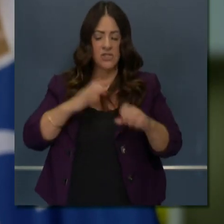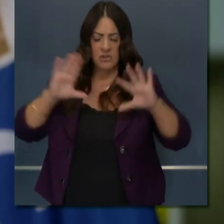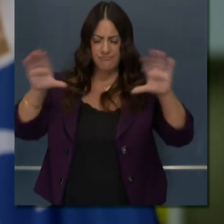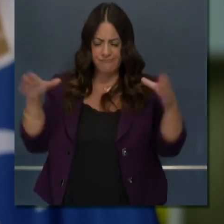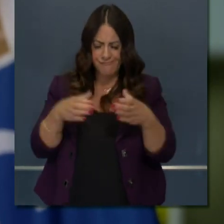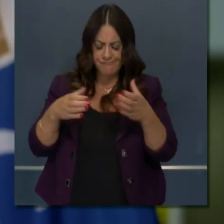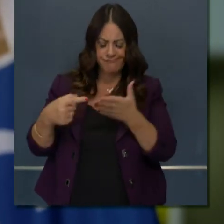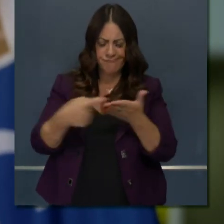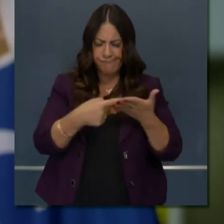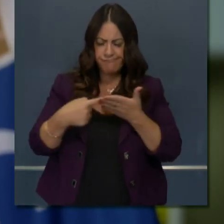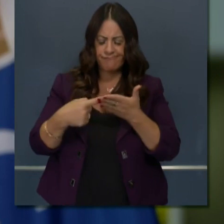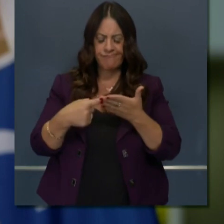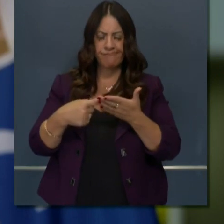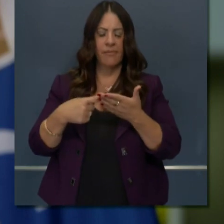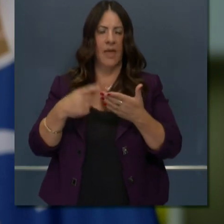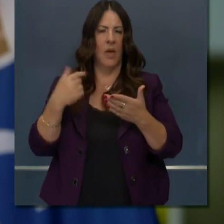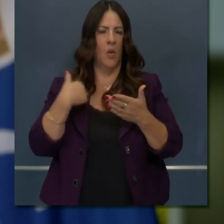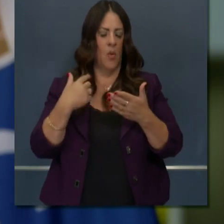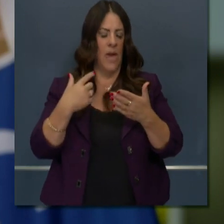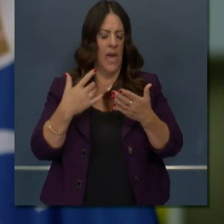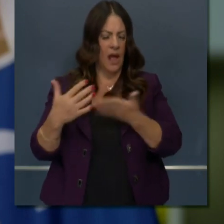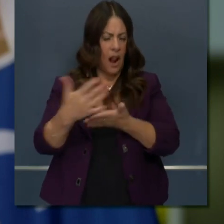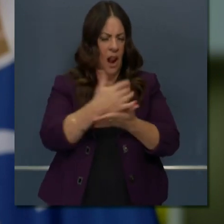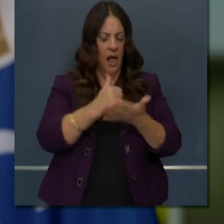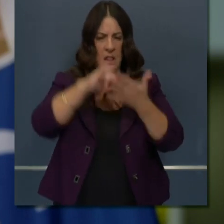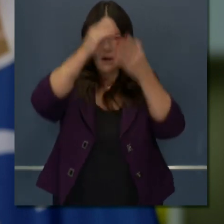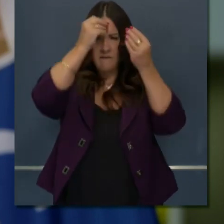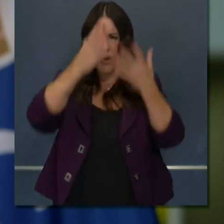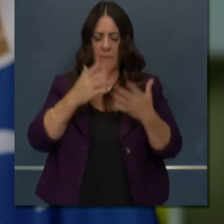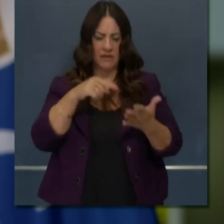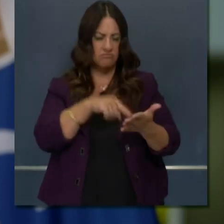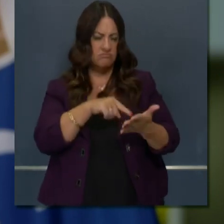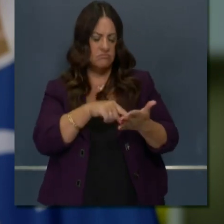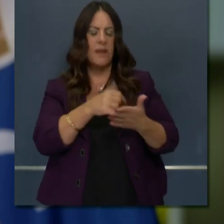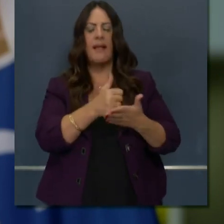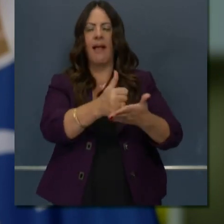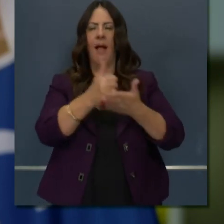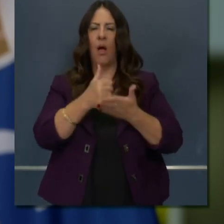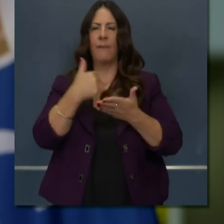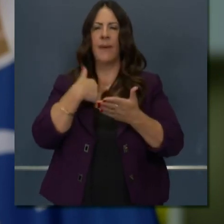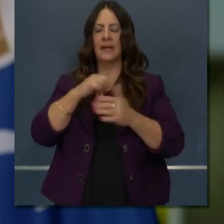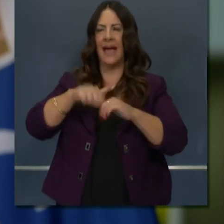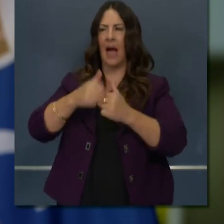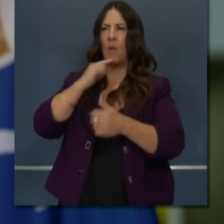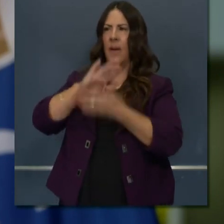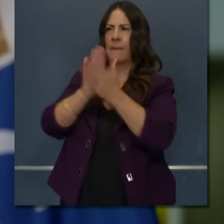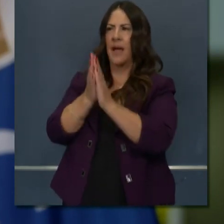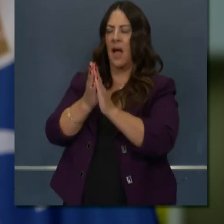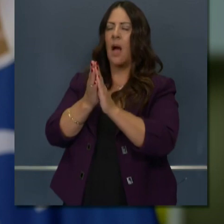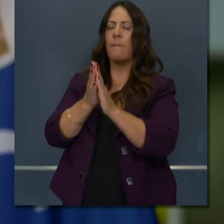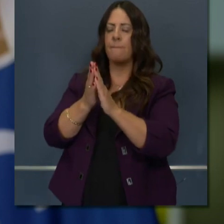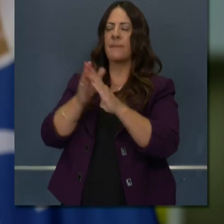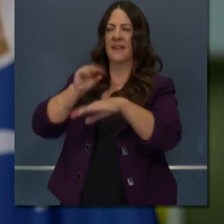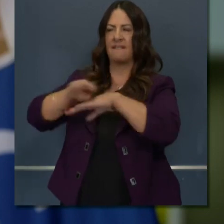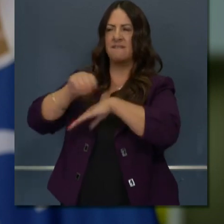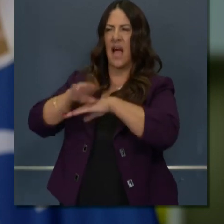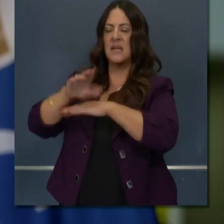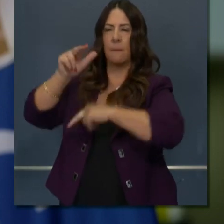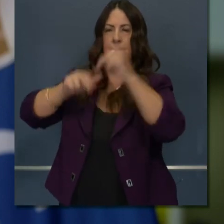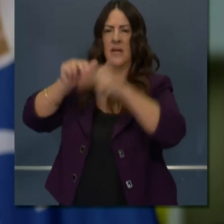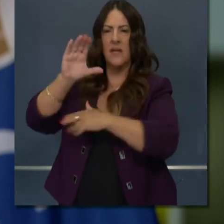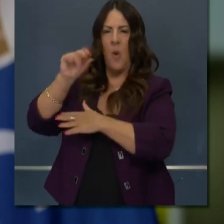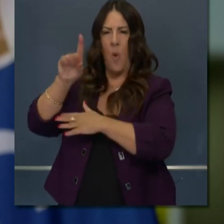the scientific information is fed into the seismic safety provisions of the Uniform Building Code. And so those